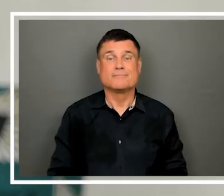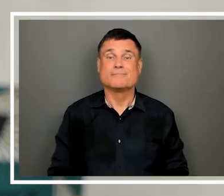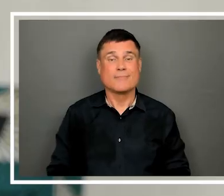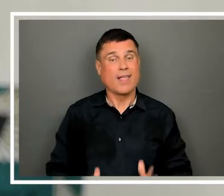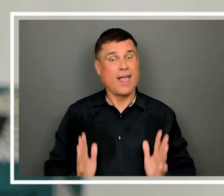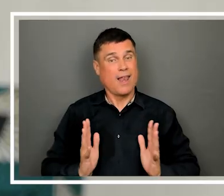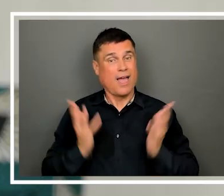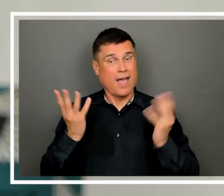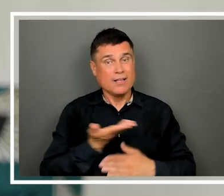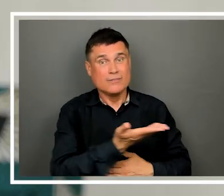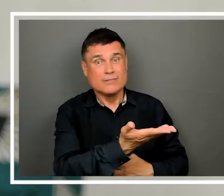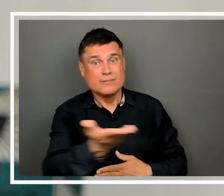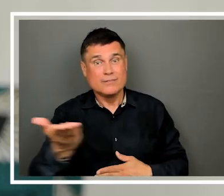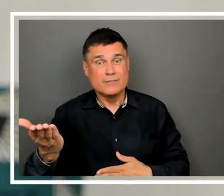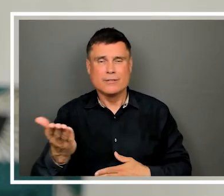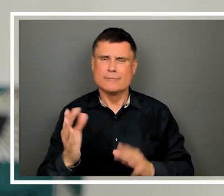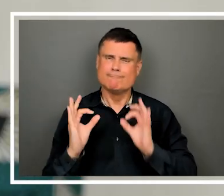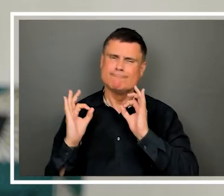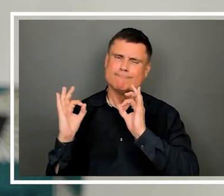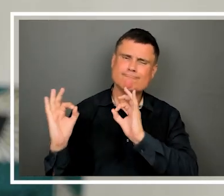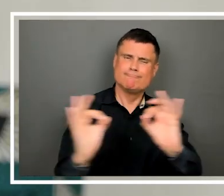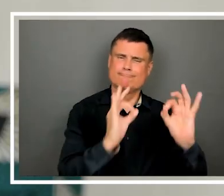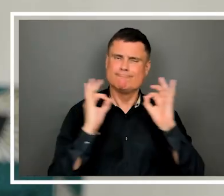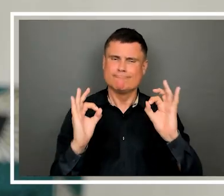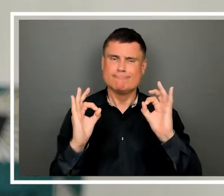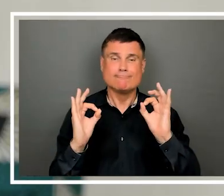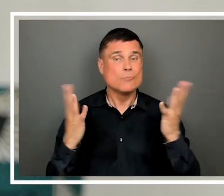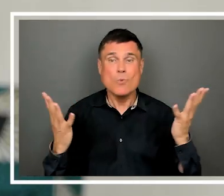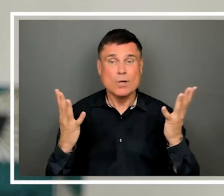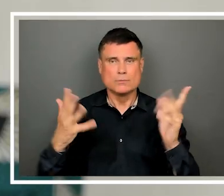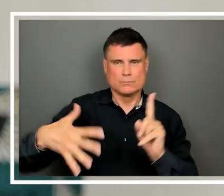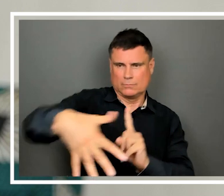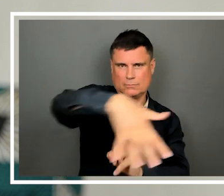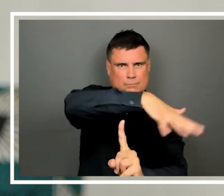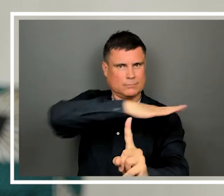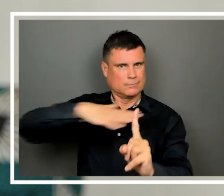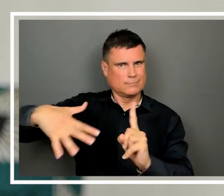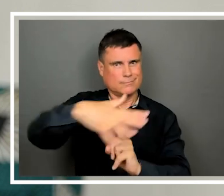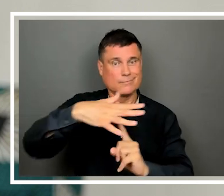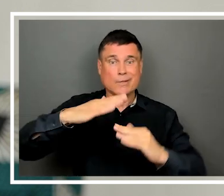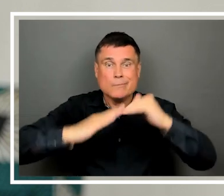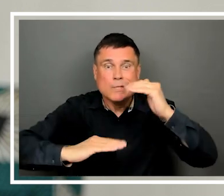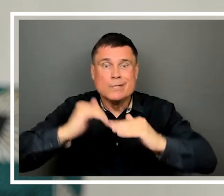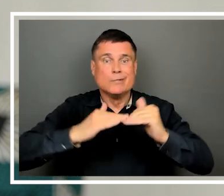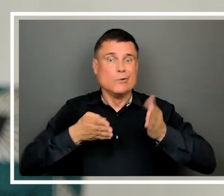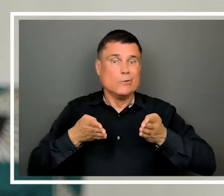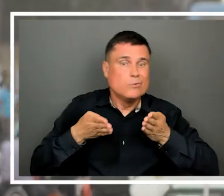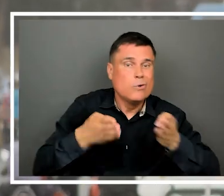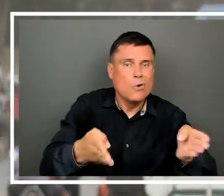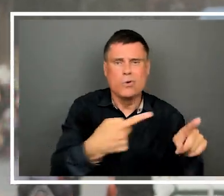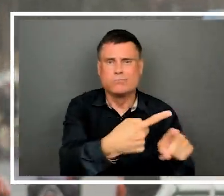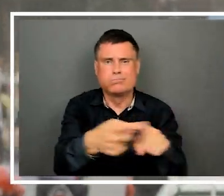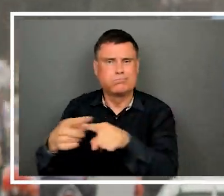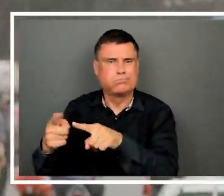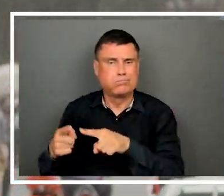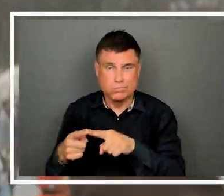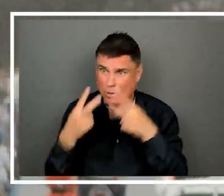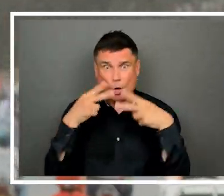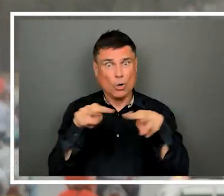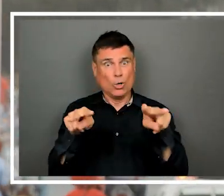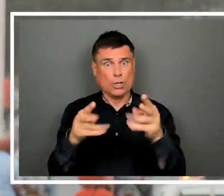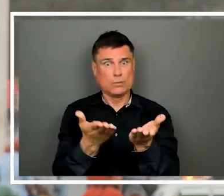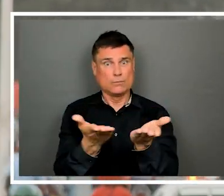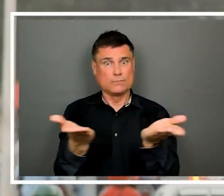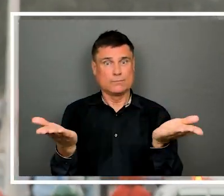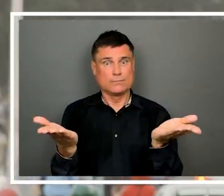All of our lives are made better by the products, services, and infrastructures that surround us. Just look around